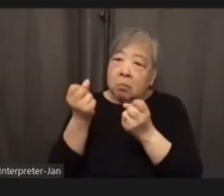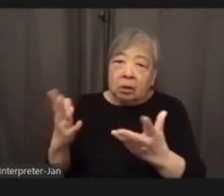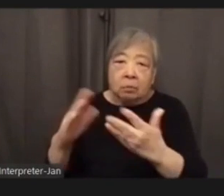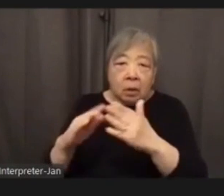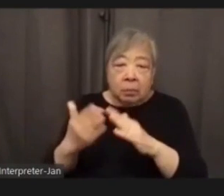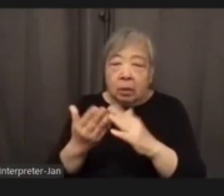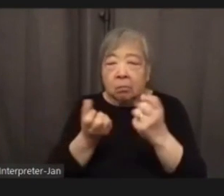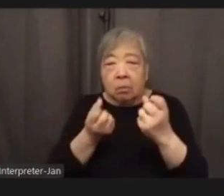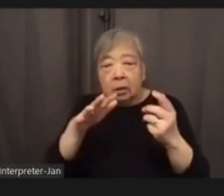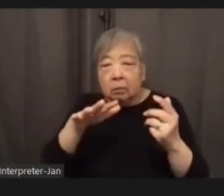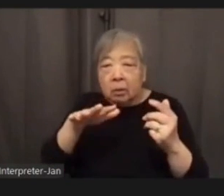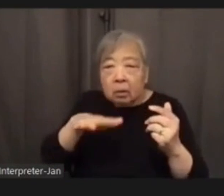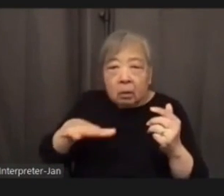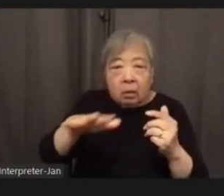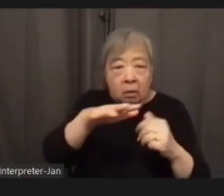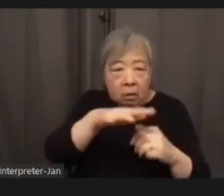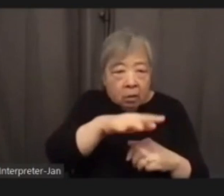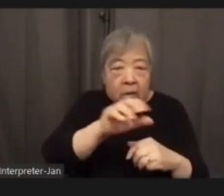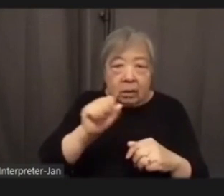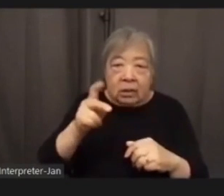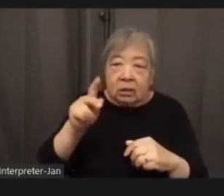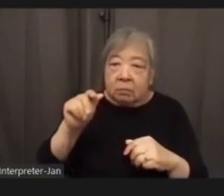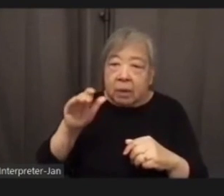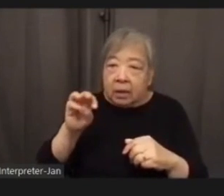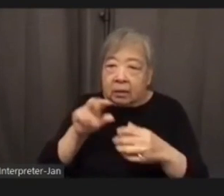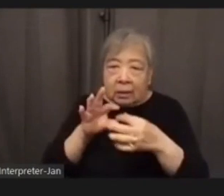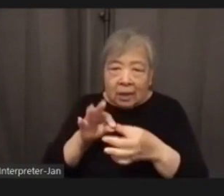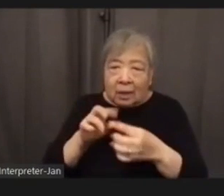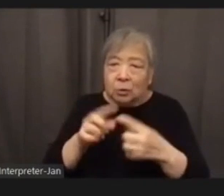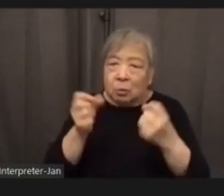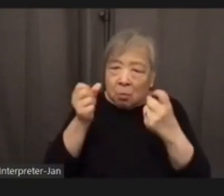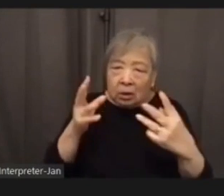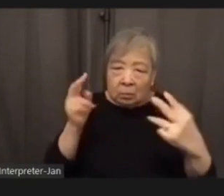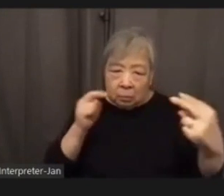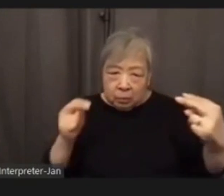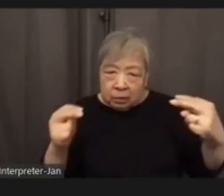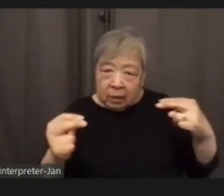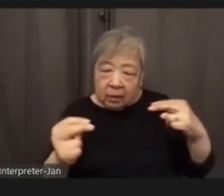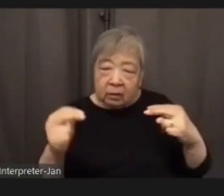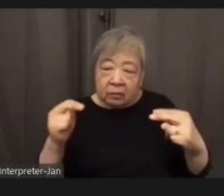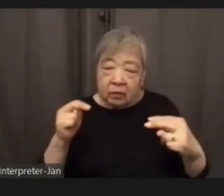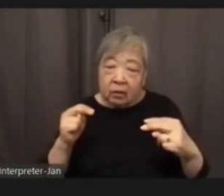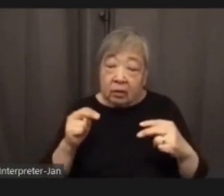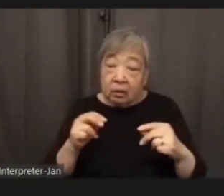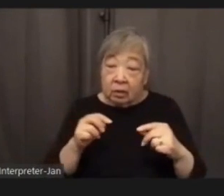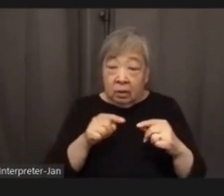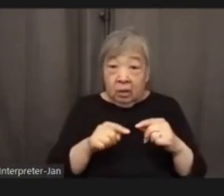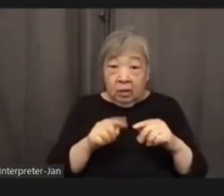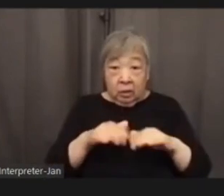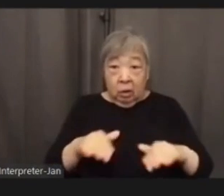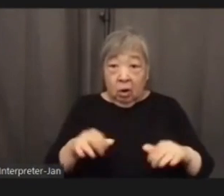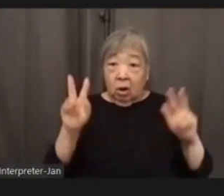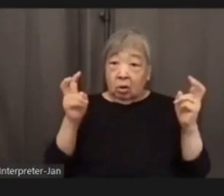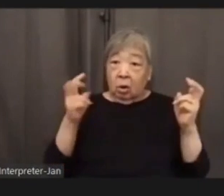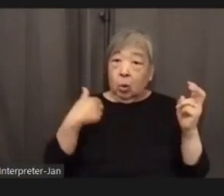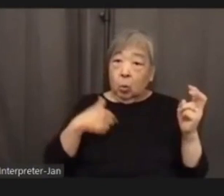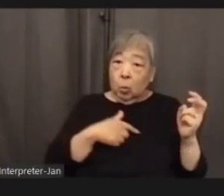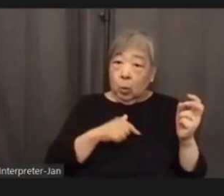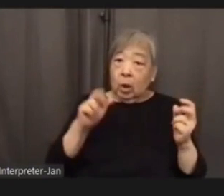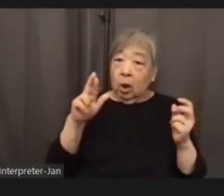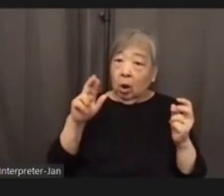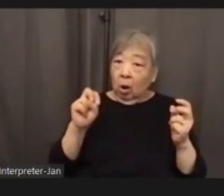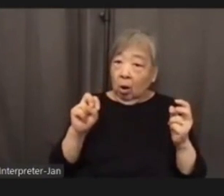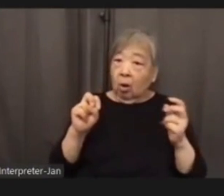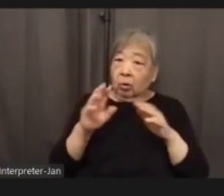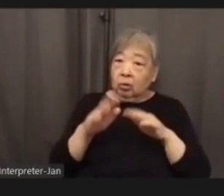multiple perspectives. And the song We Are the Children is iconic already